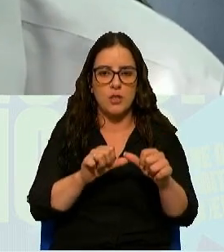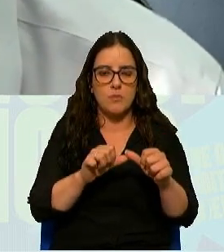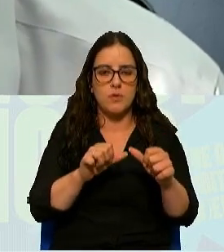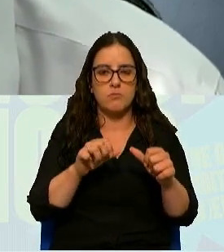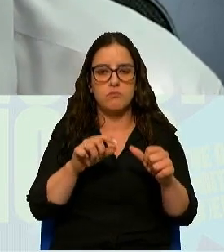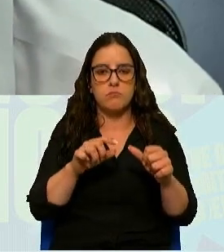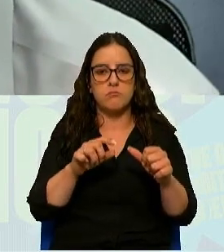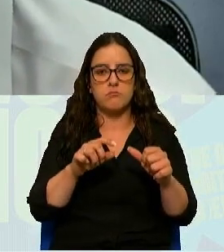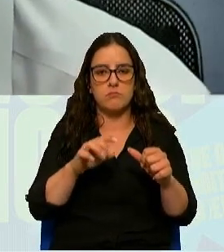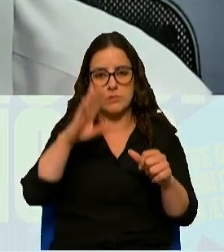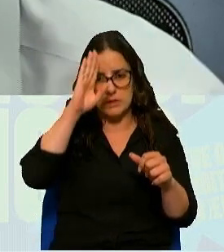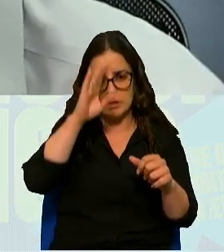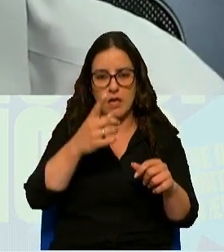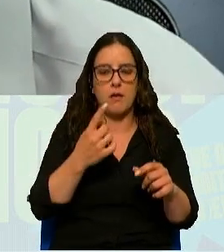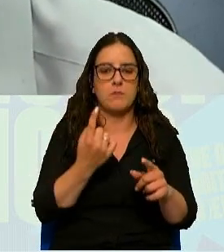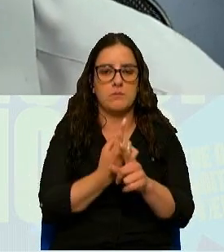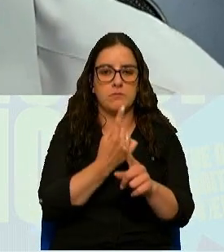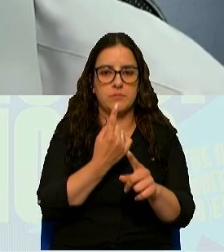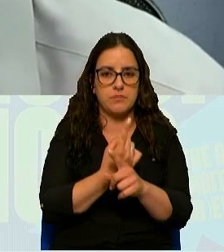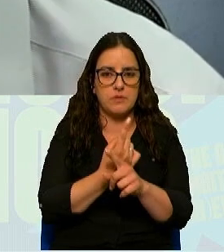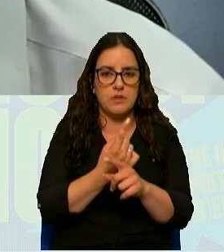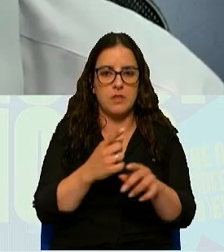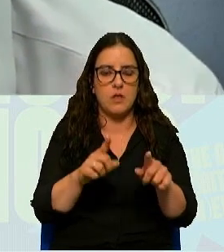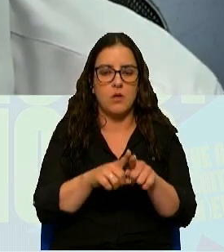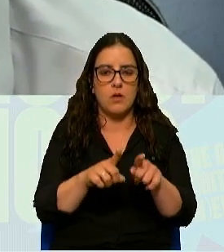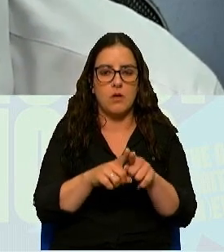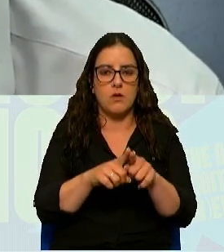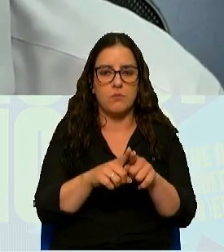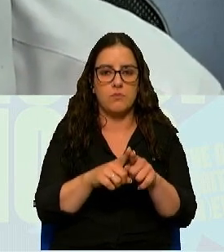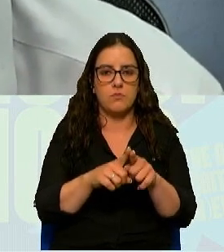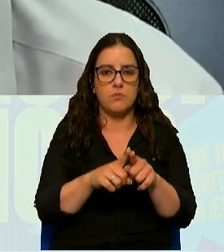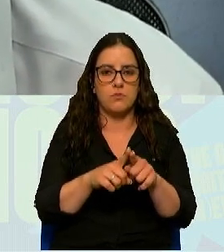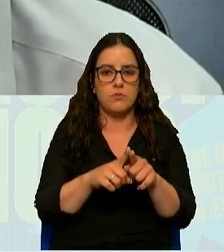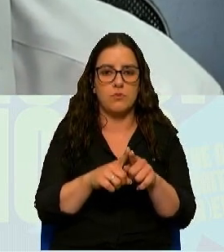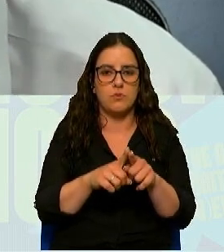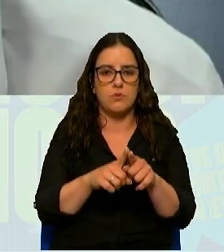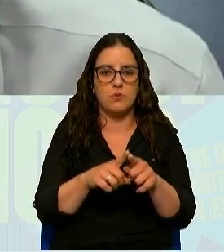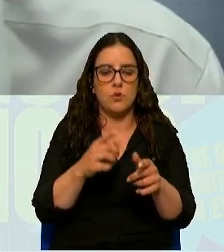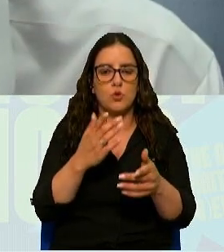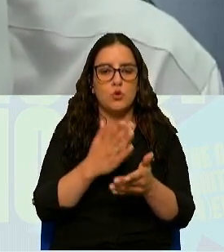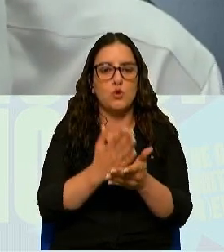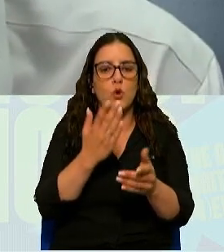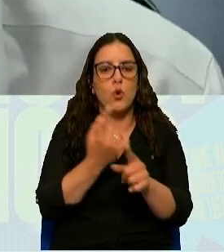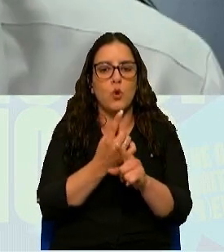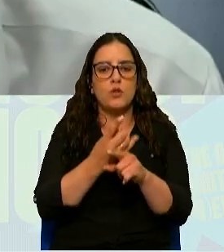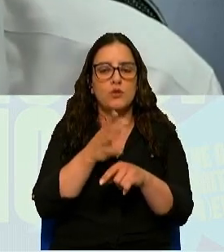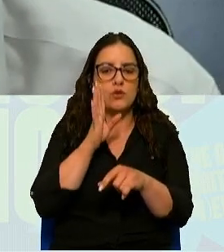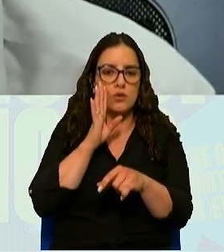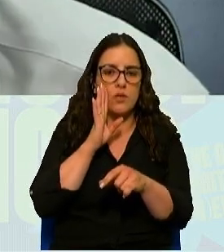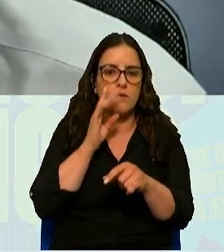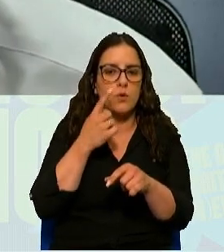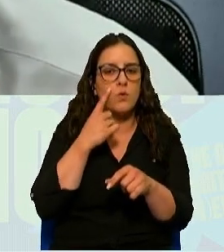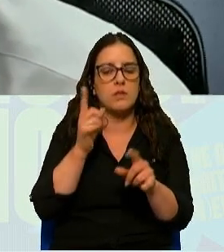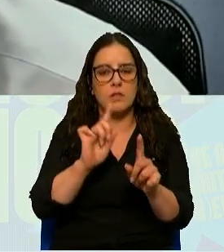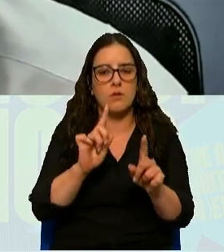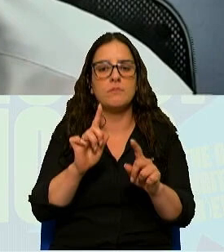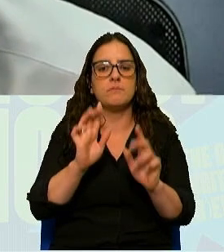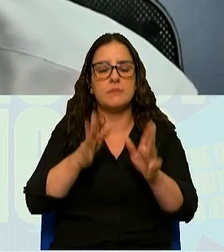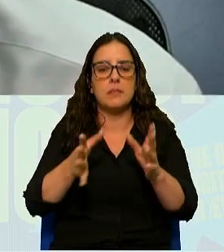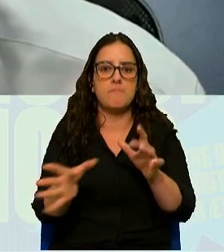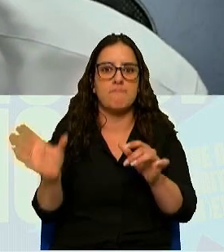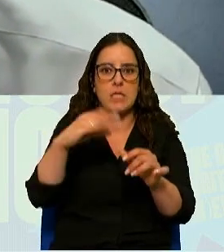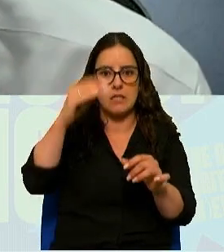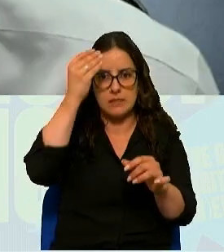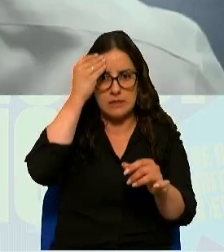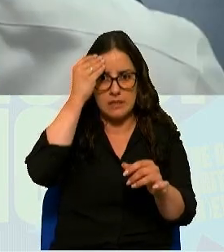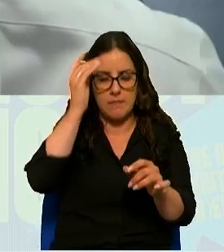and are able to extrapolate sensibly beyond things that they've seen already. Those are the key things that we need for autonomous